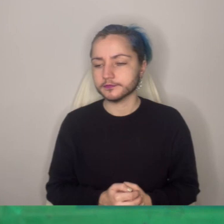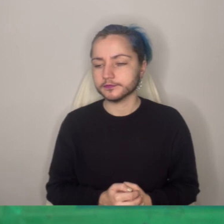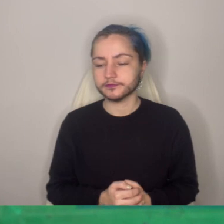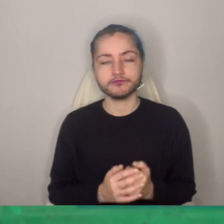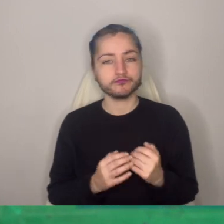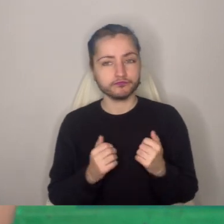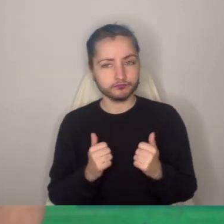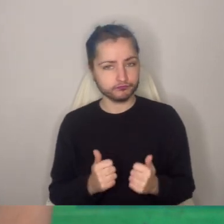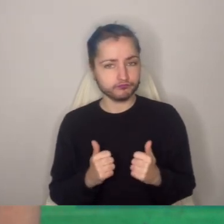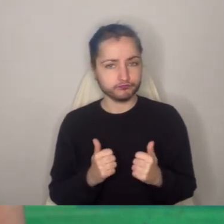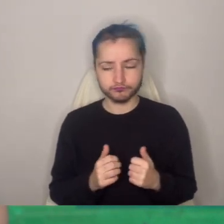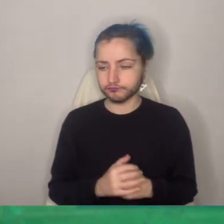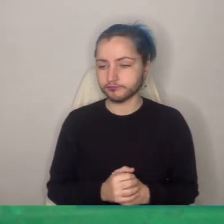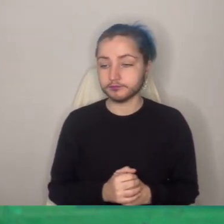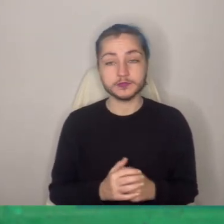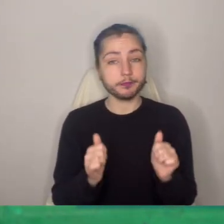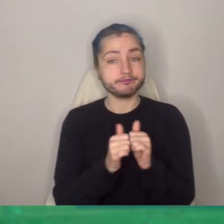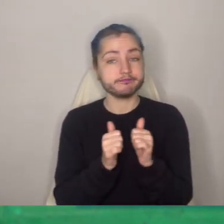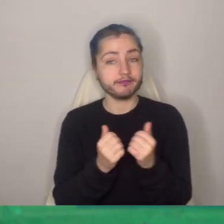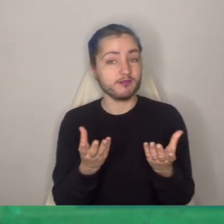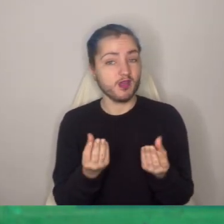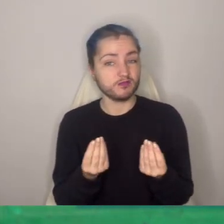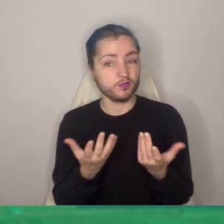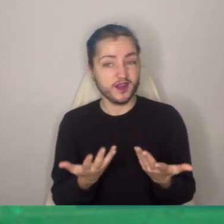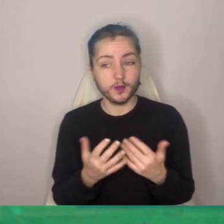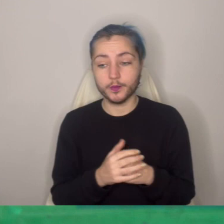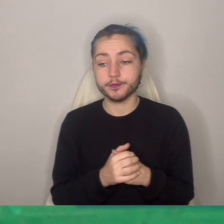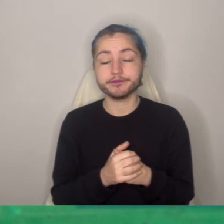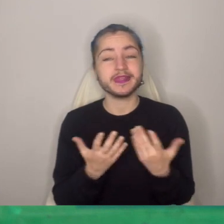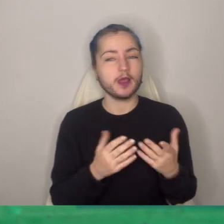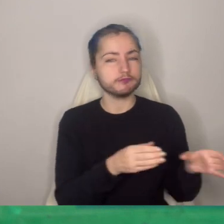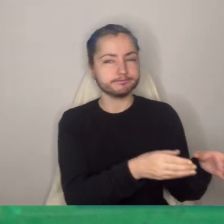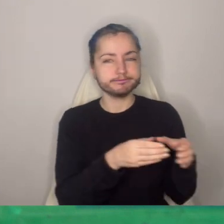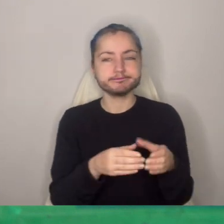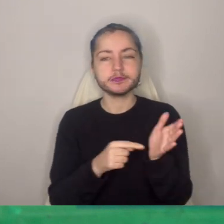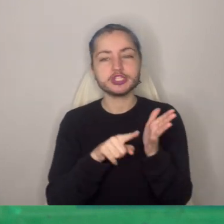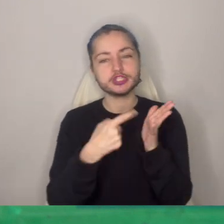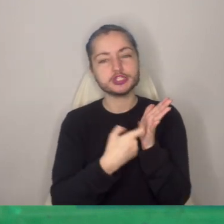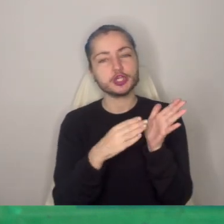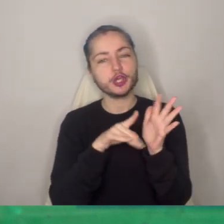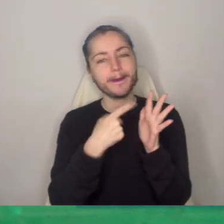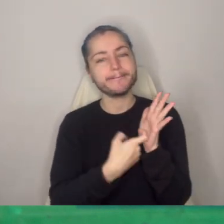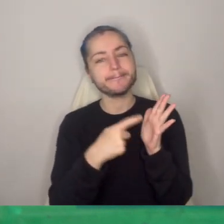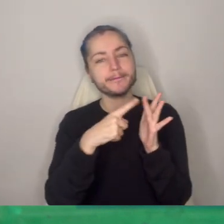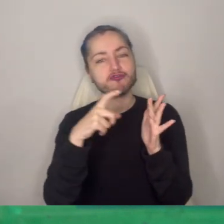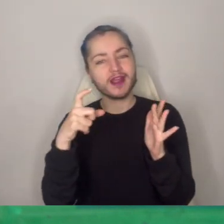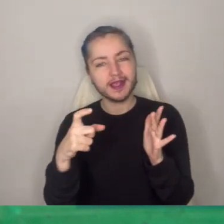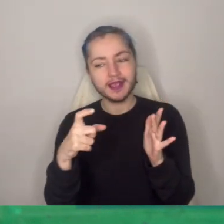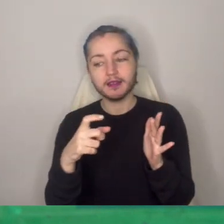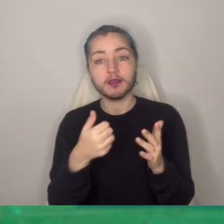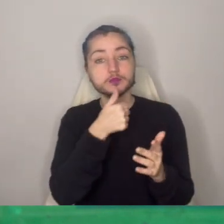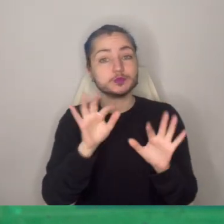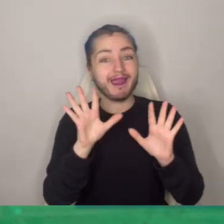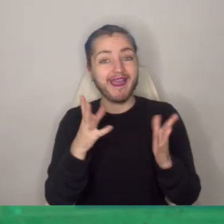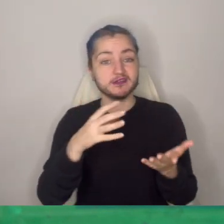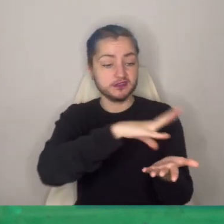Okay, so I've got my wet paper and I'm going to grab some turmeric with my hands and just sprinkle